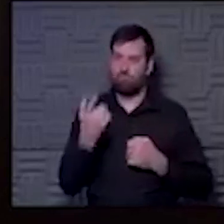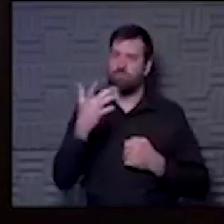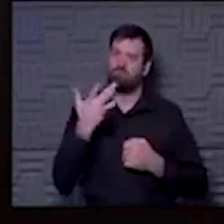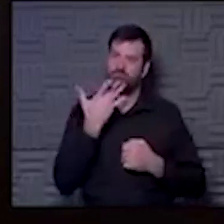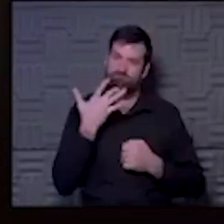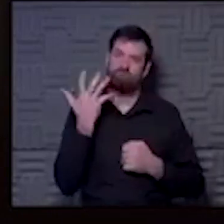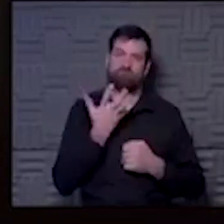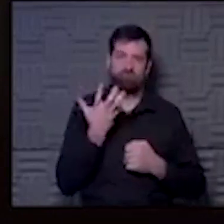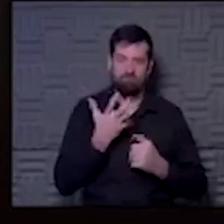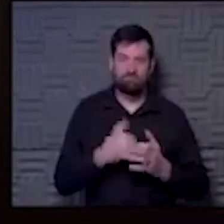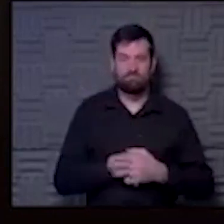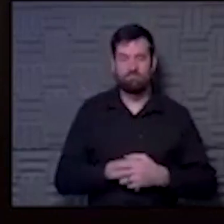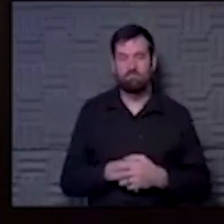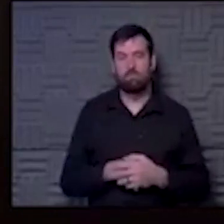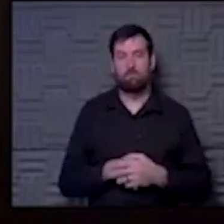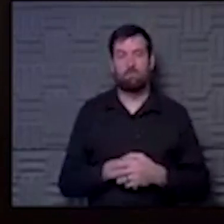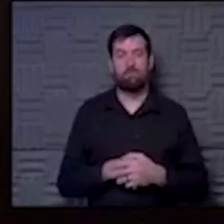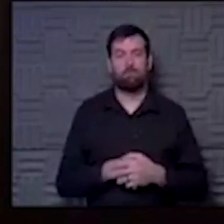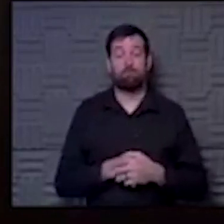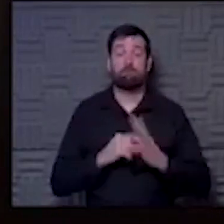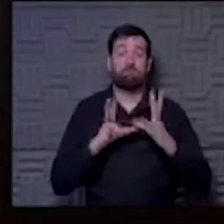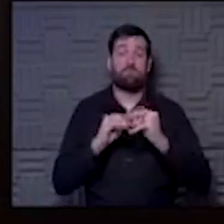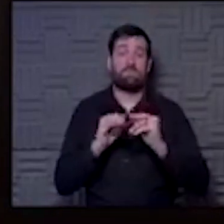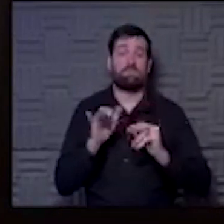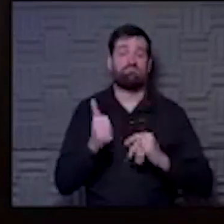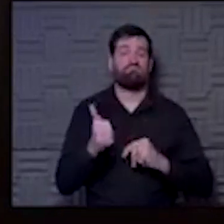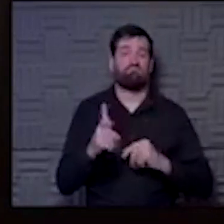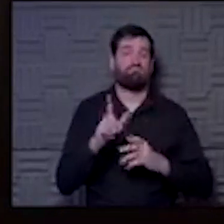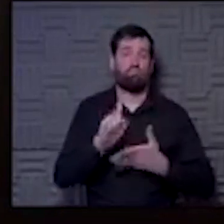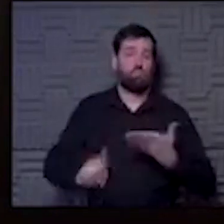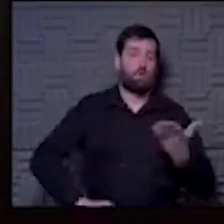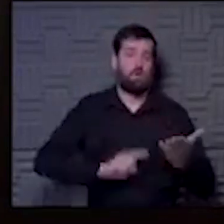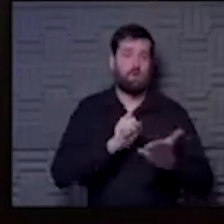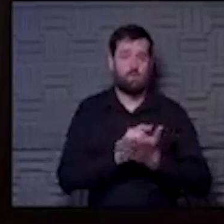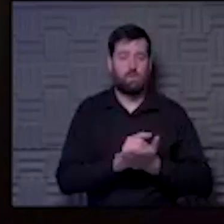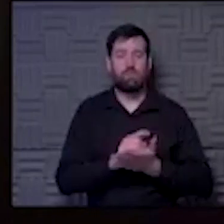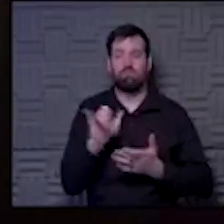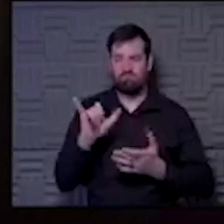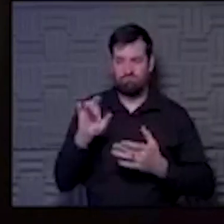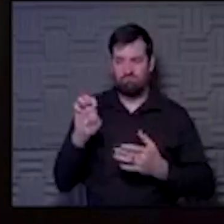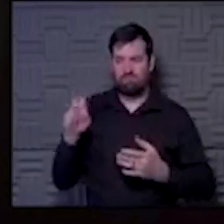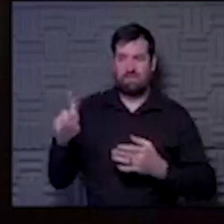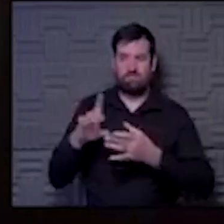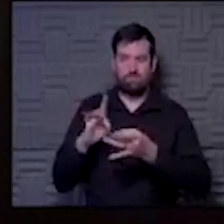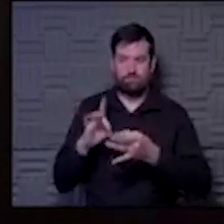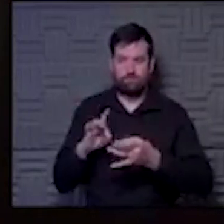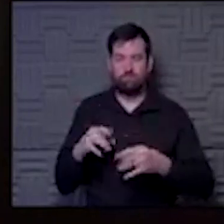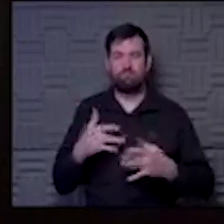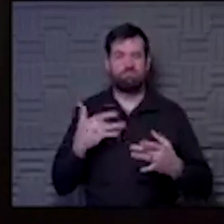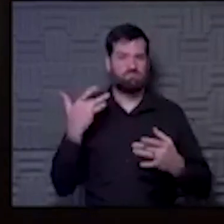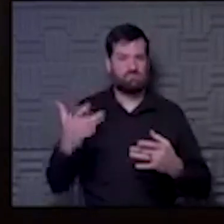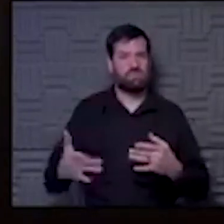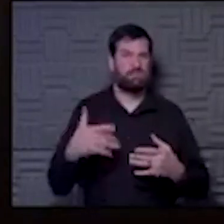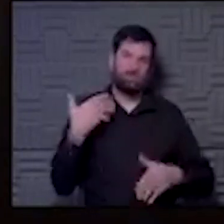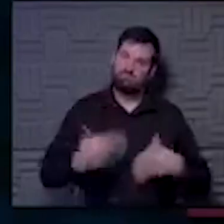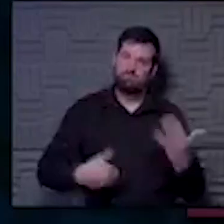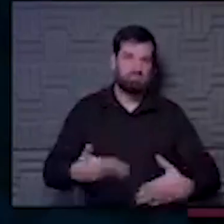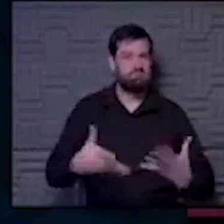And like I said, the meetings last 1 hour, like Ed mentioned, and they usually go pretty